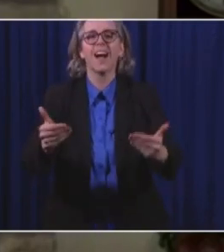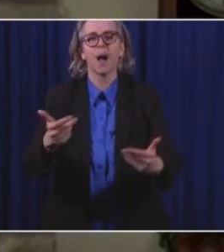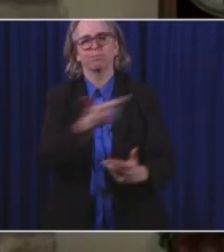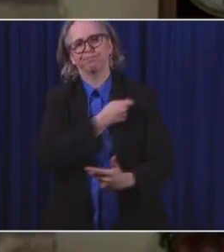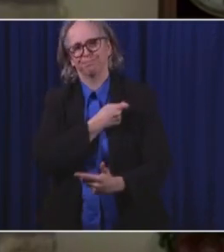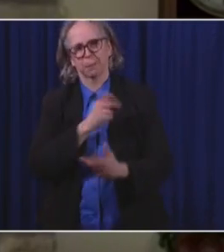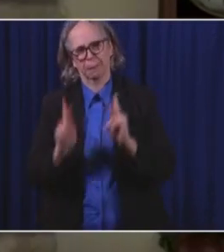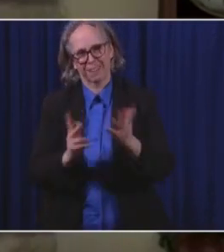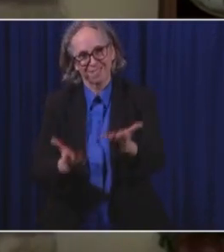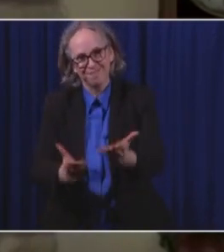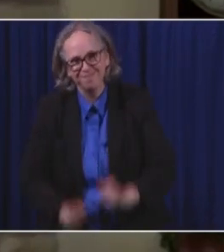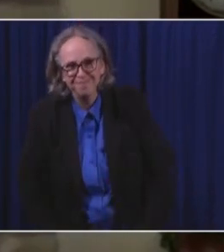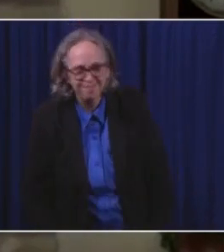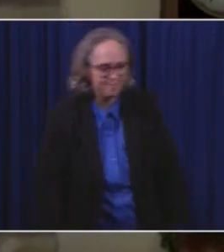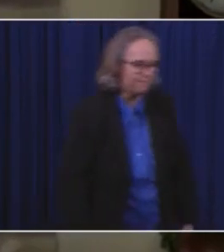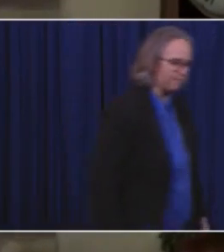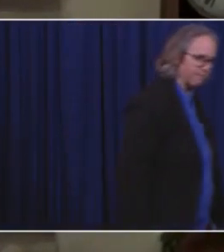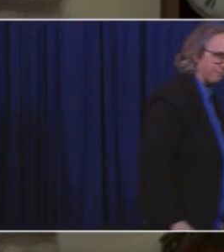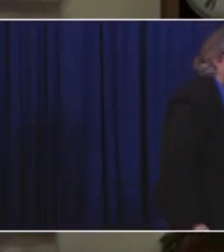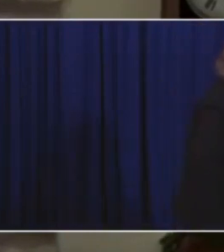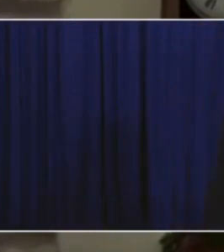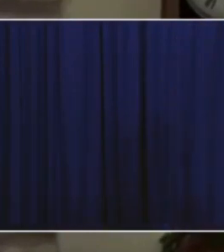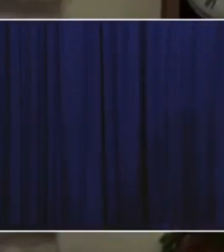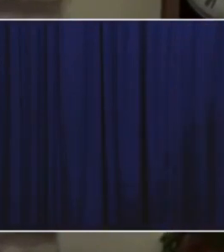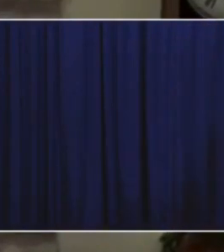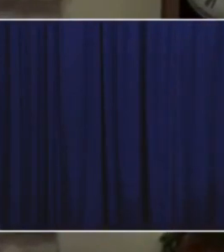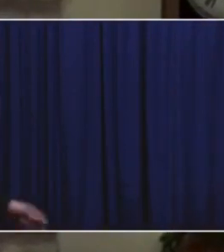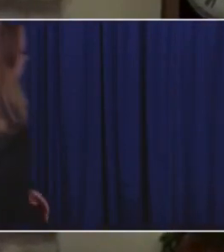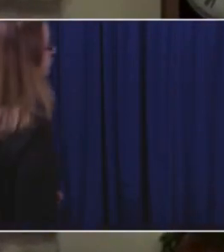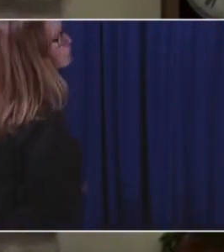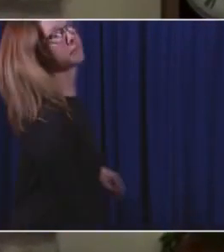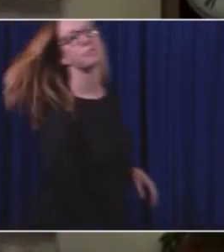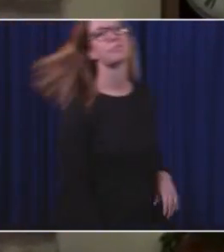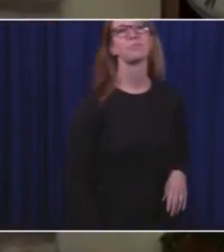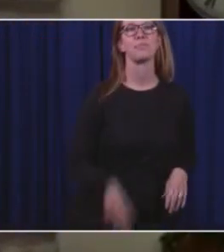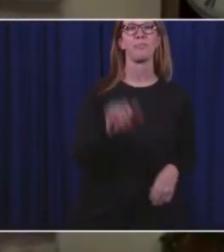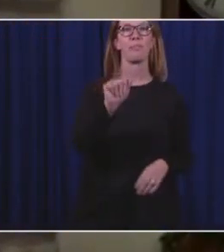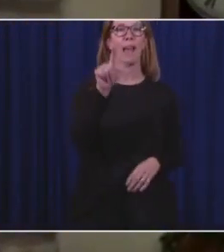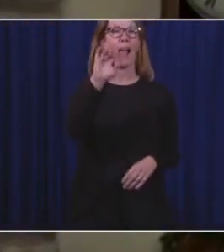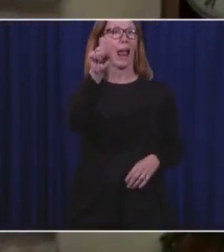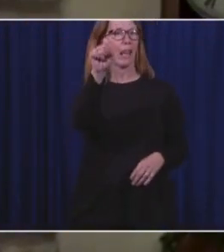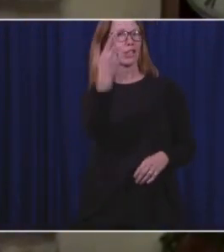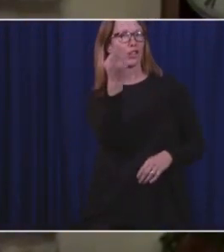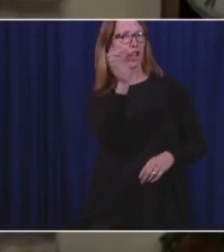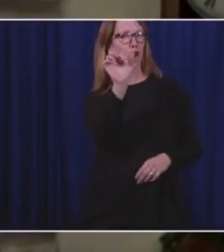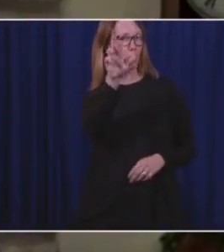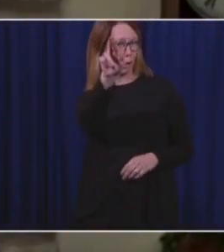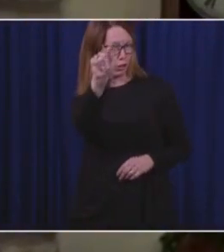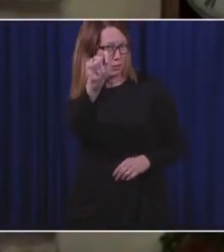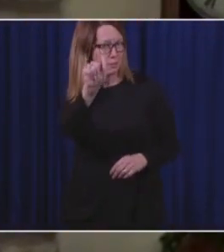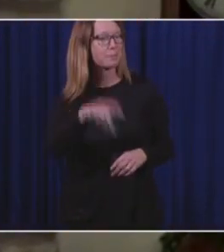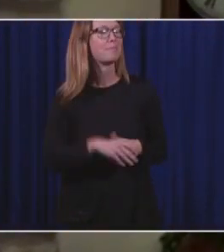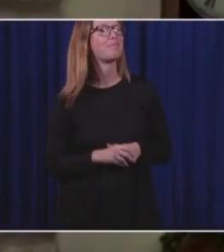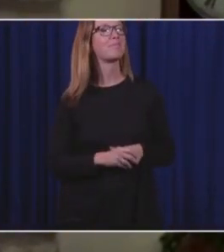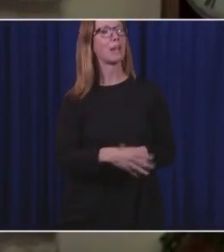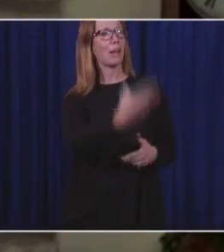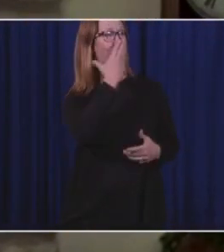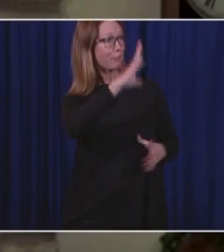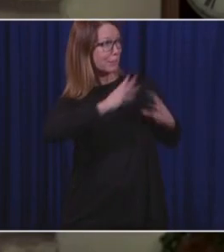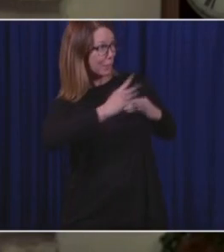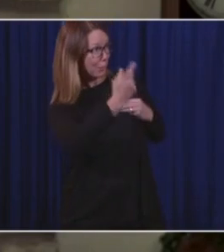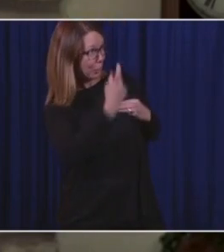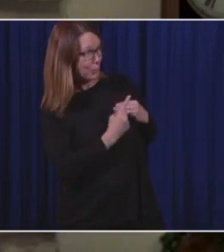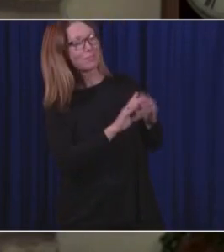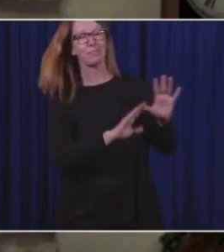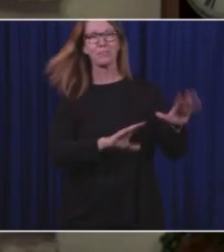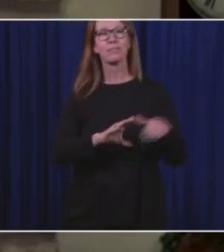Next question is from Alex Ebert at Bloomberg. Thanks for taking our questions, Governor. Alex. Harvard has